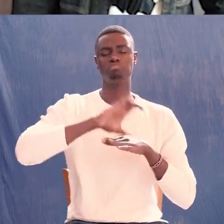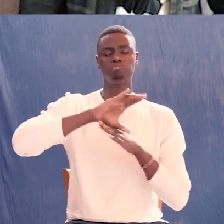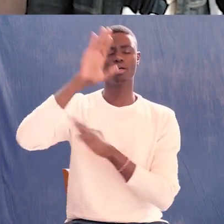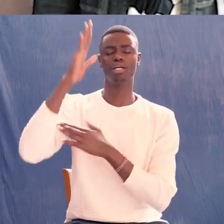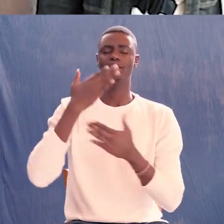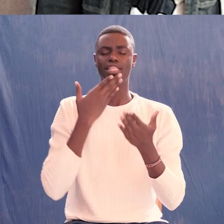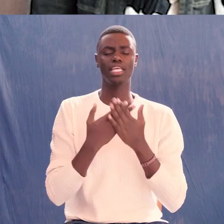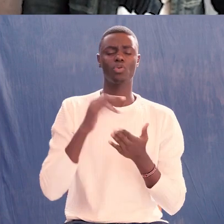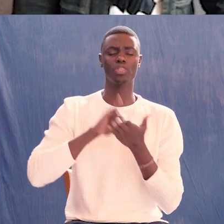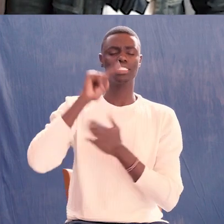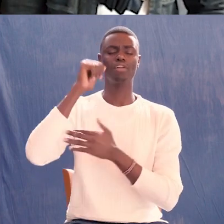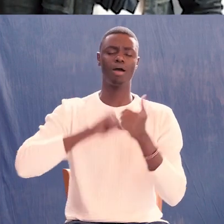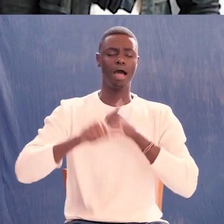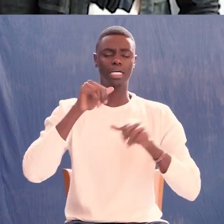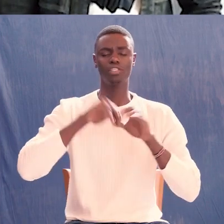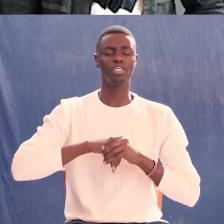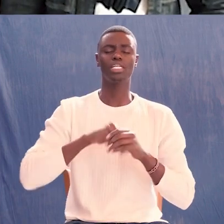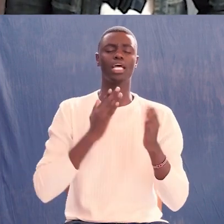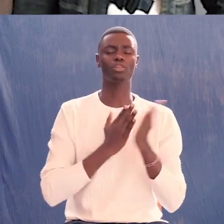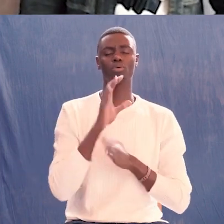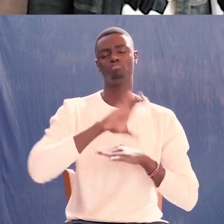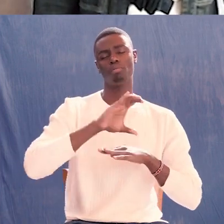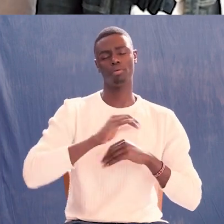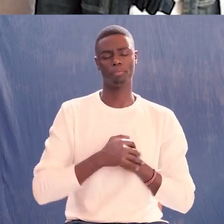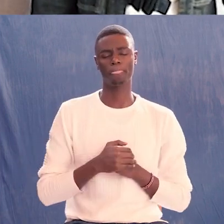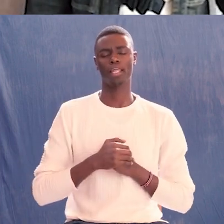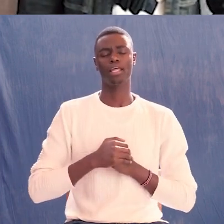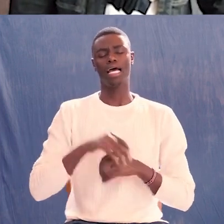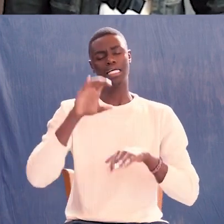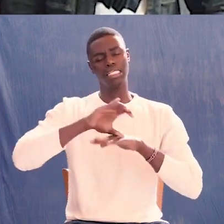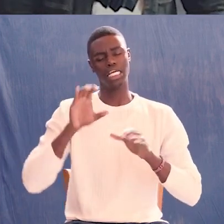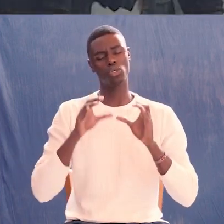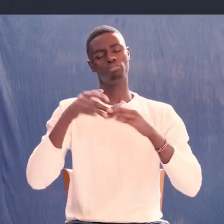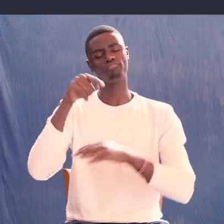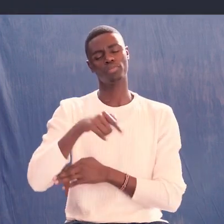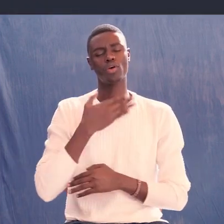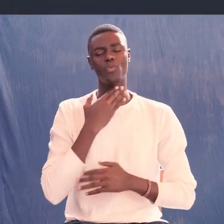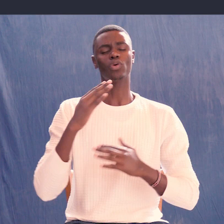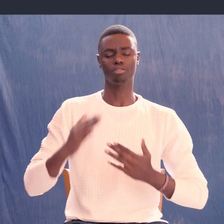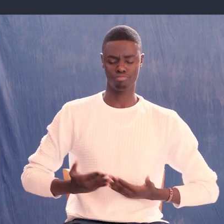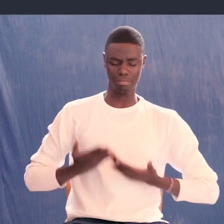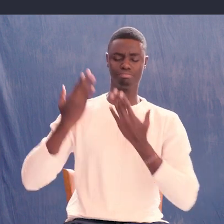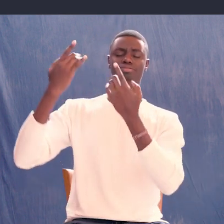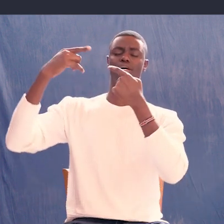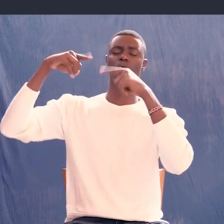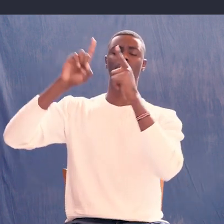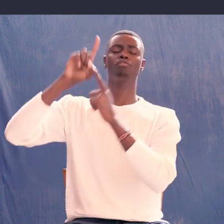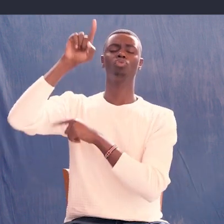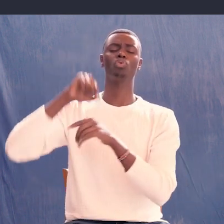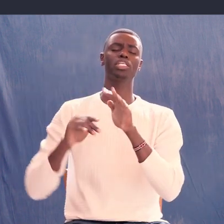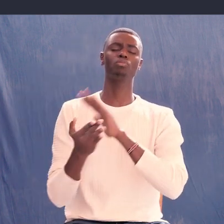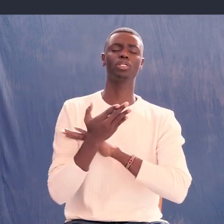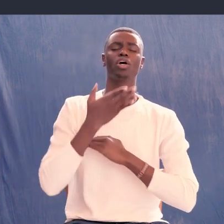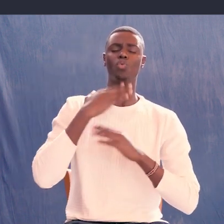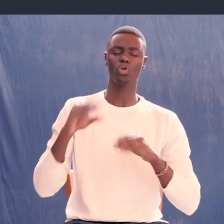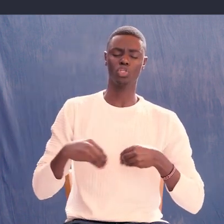you that you're active in and through your church. And so as a church community, we want to dedicate ourselves to you this morning. We want